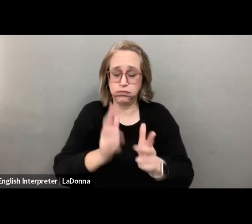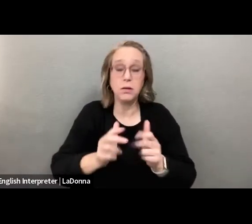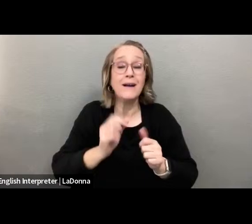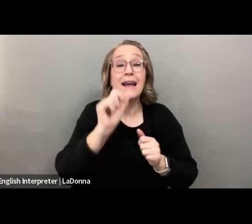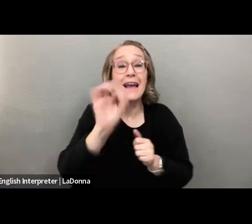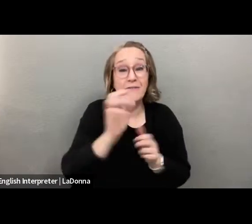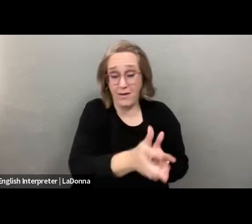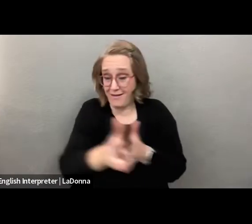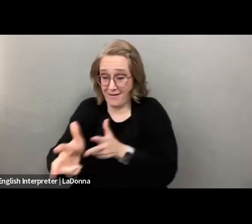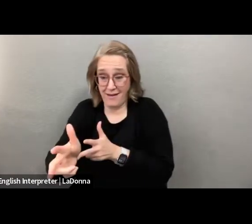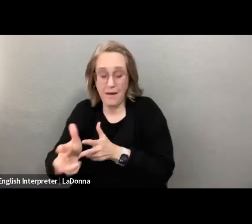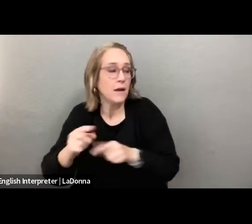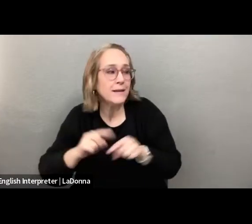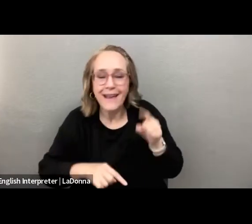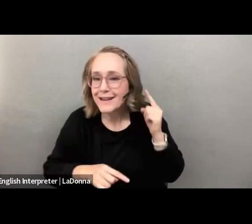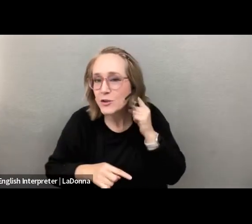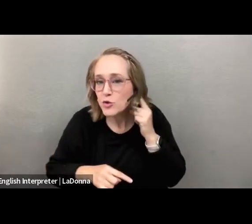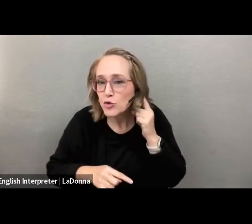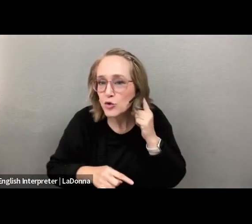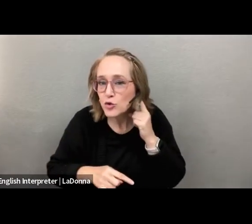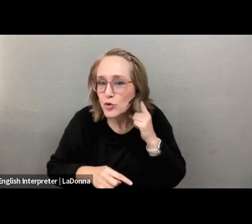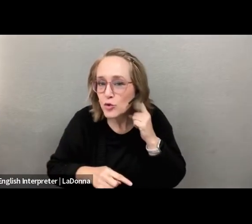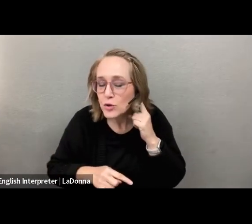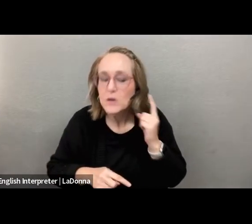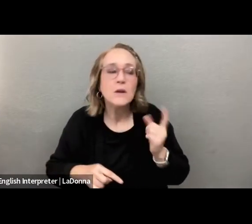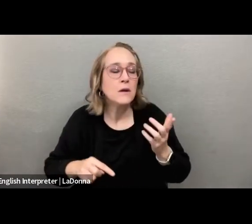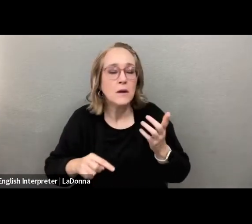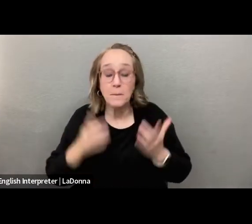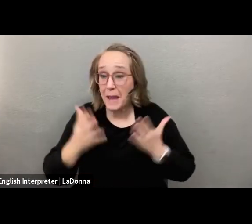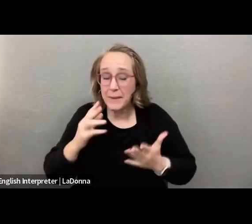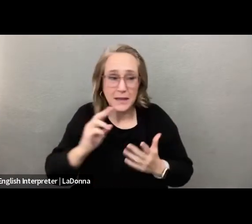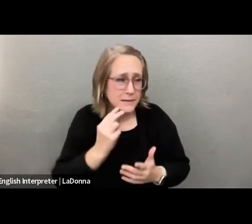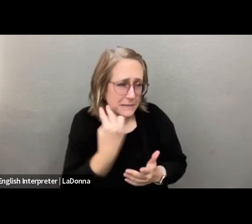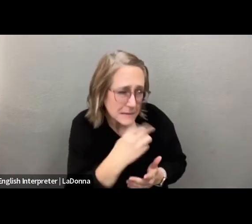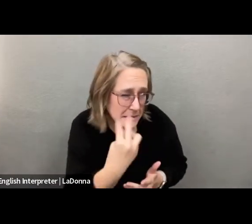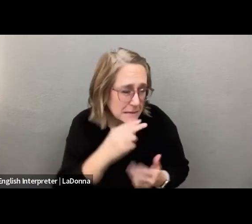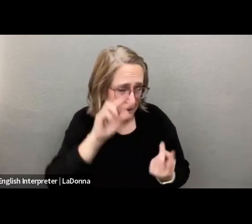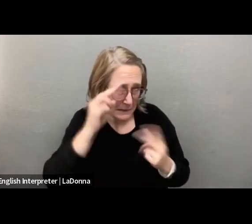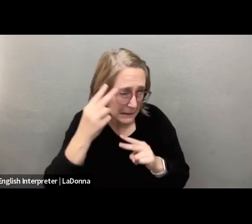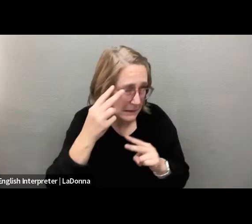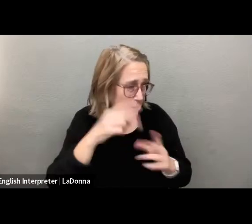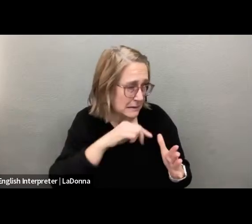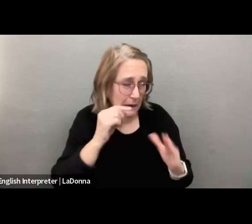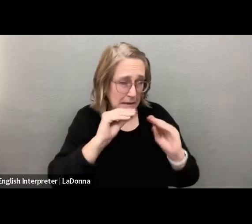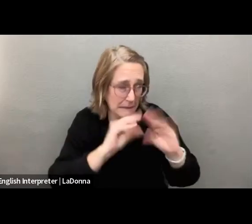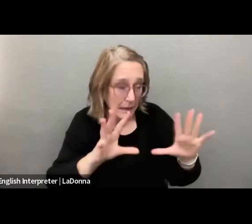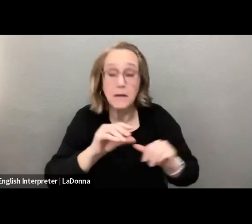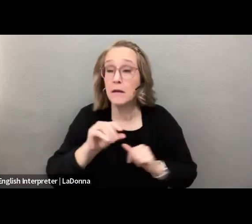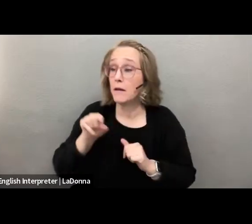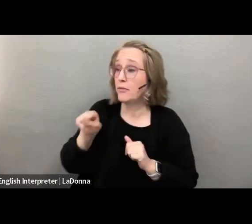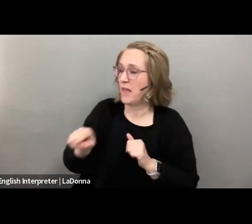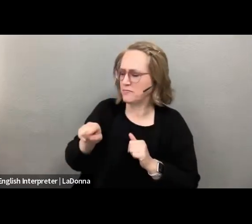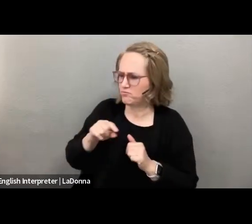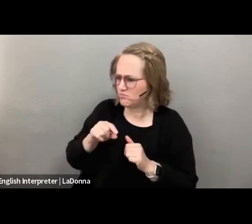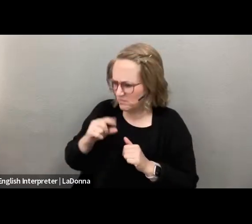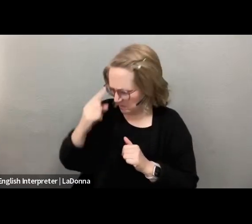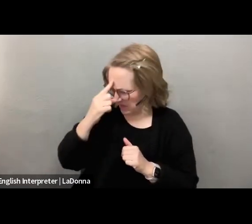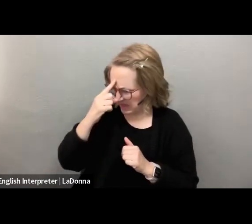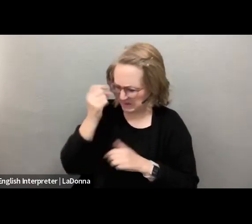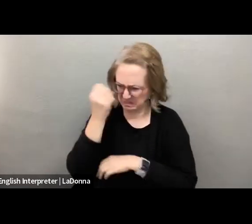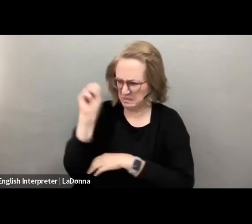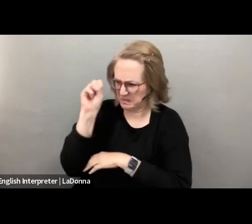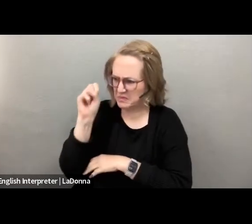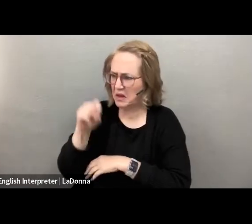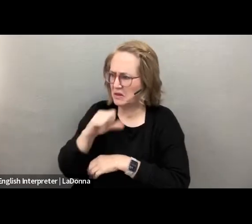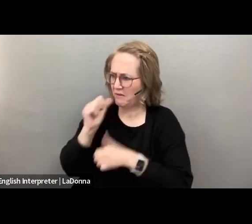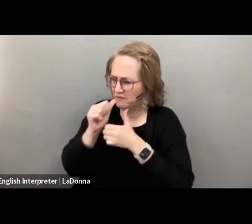his instructions. And of course, there can be a misunderstanding if they feel that we are not following what they're